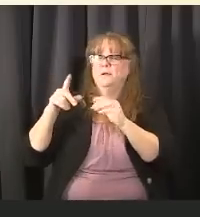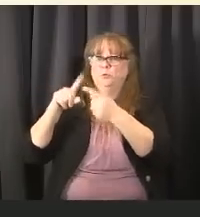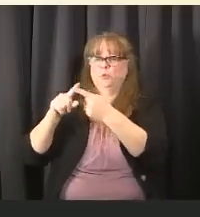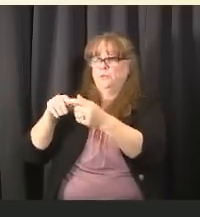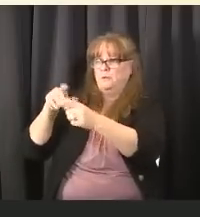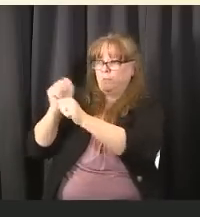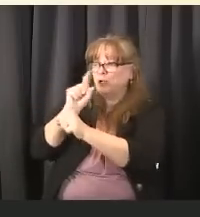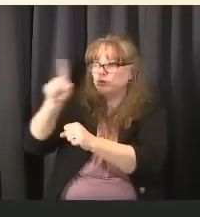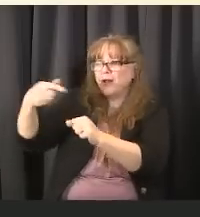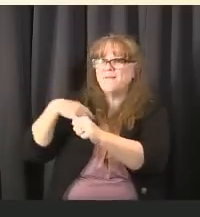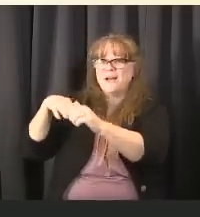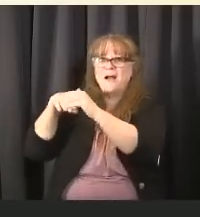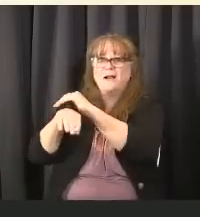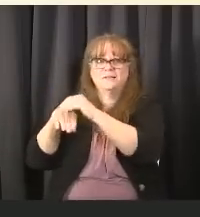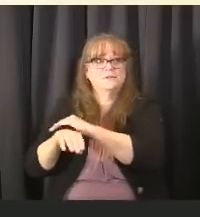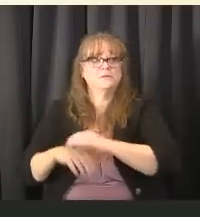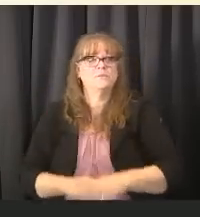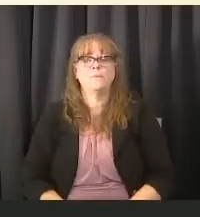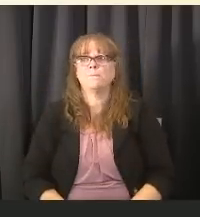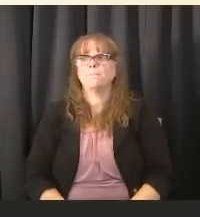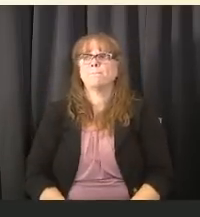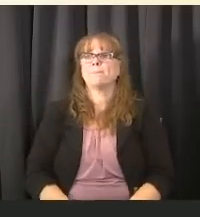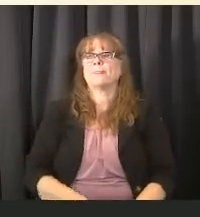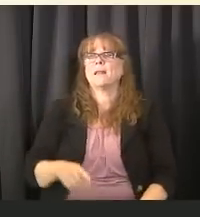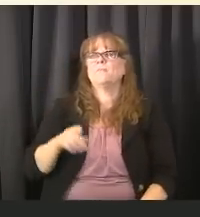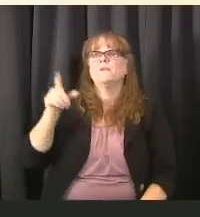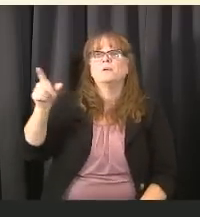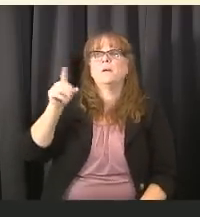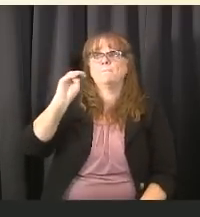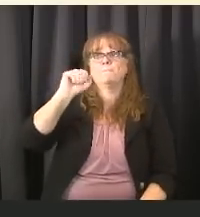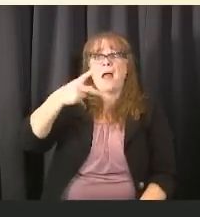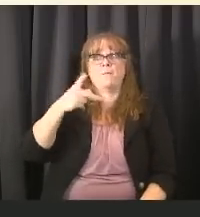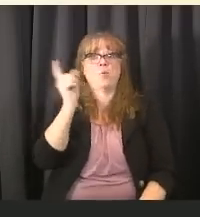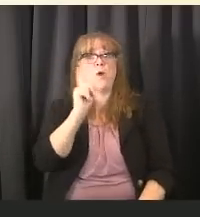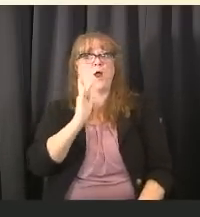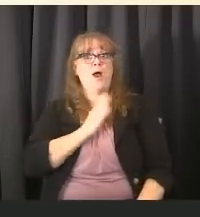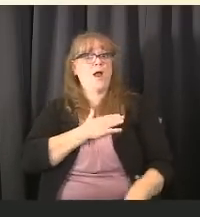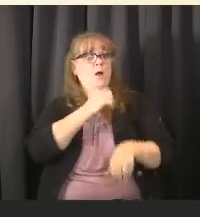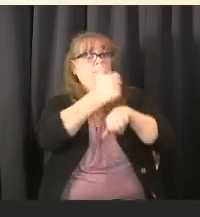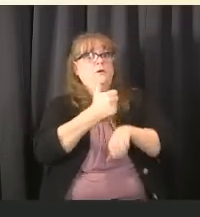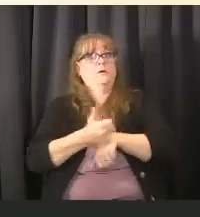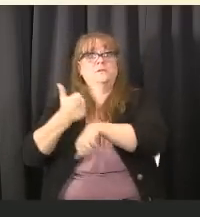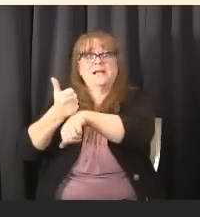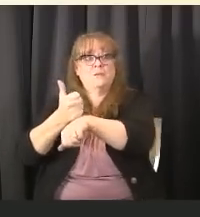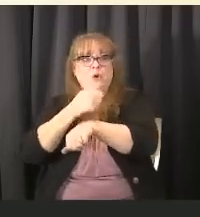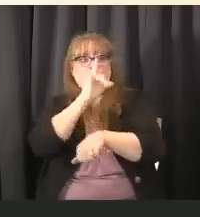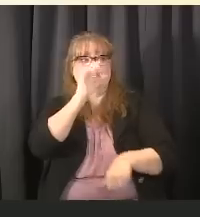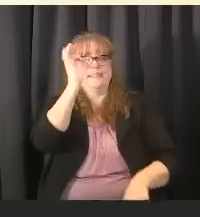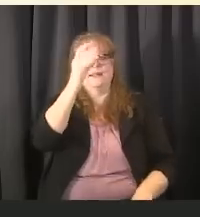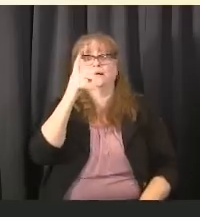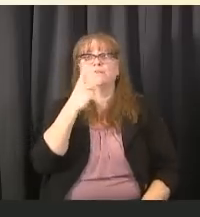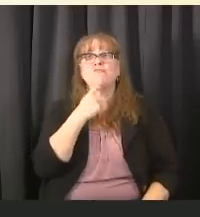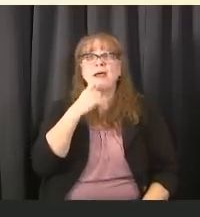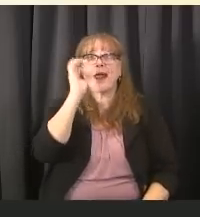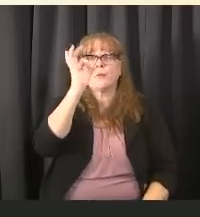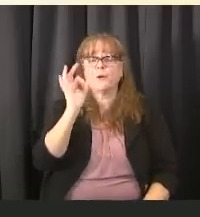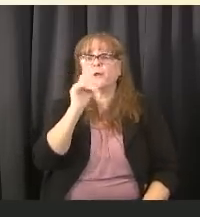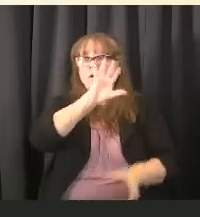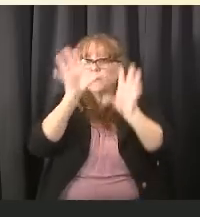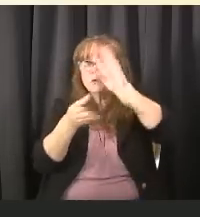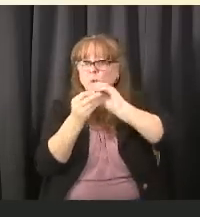a Salud service area. So we do run 13 sites in 10 different communities. And we are